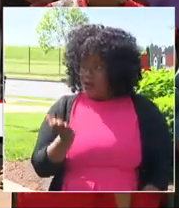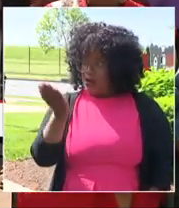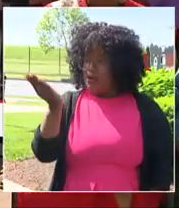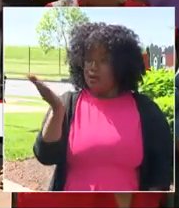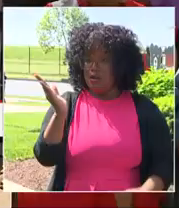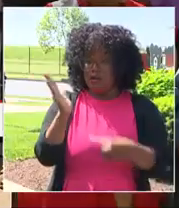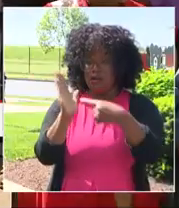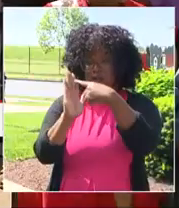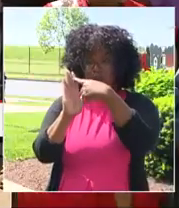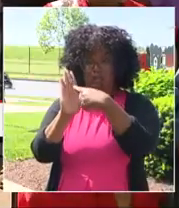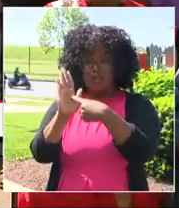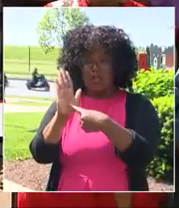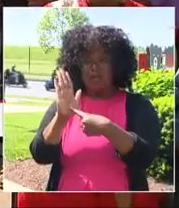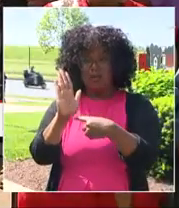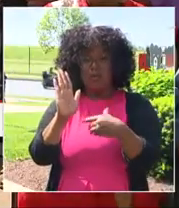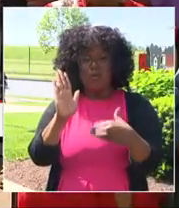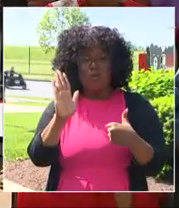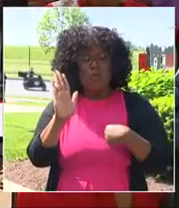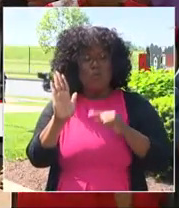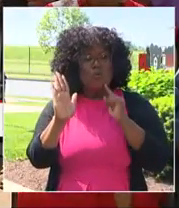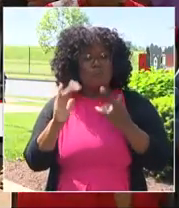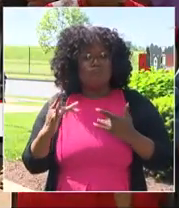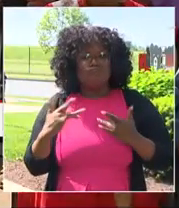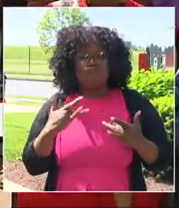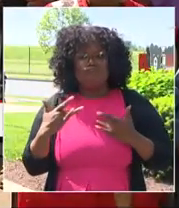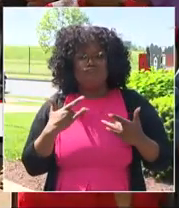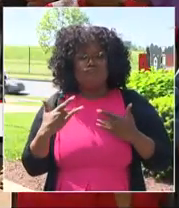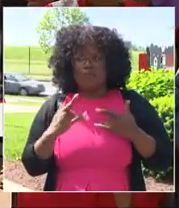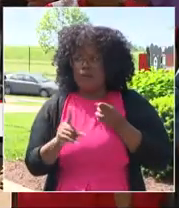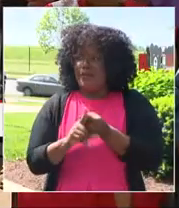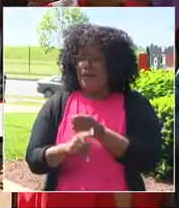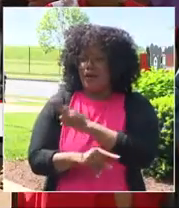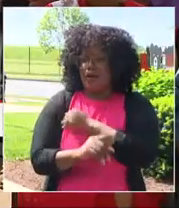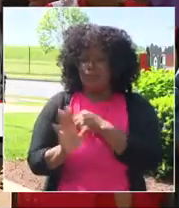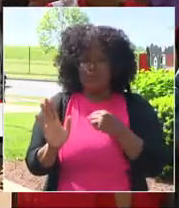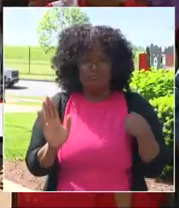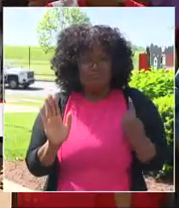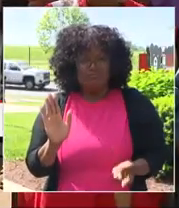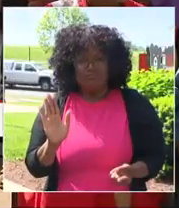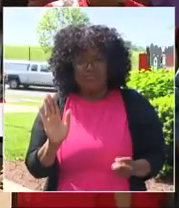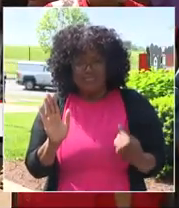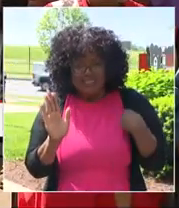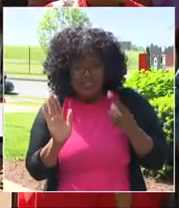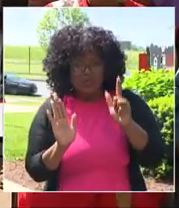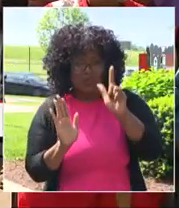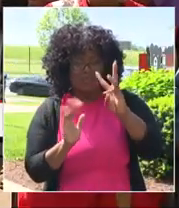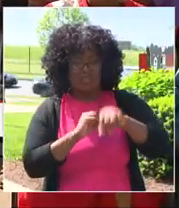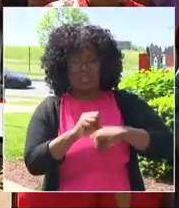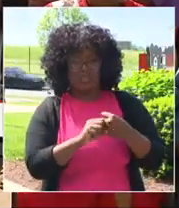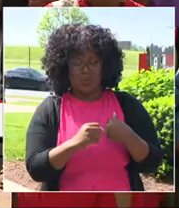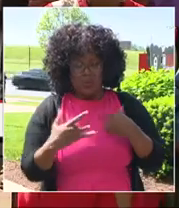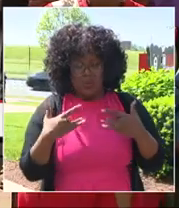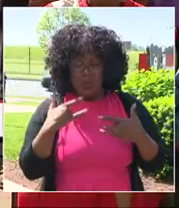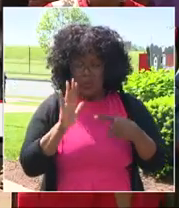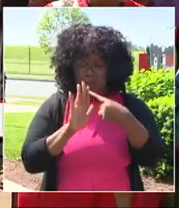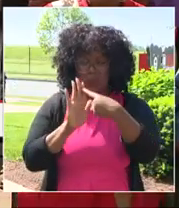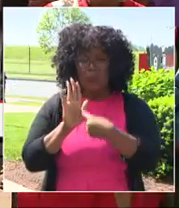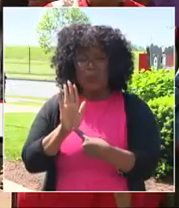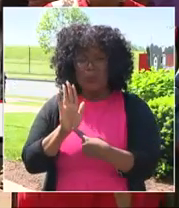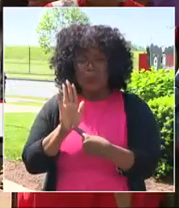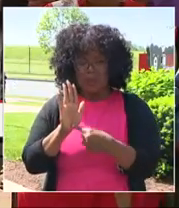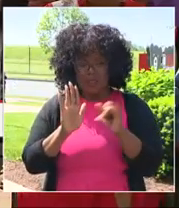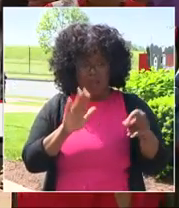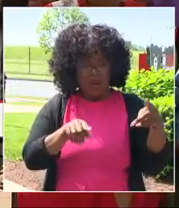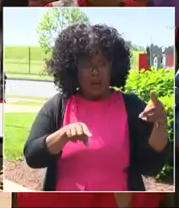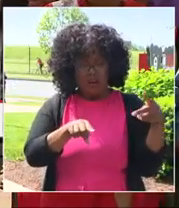health care that I have seen in my 26-year career. The impacts would be immediate